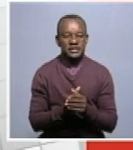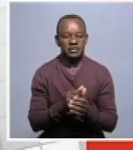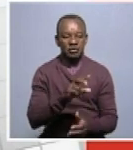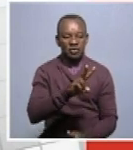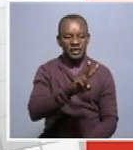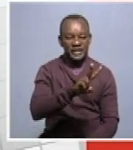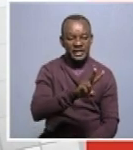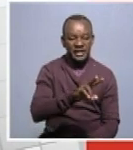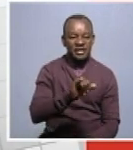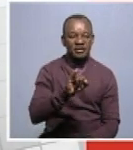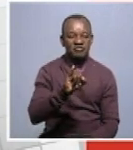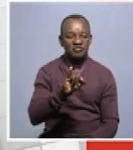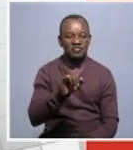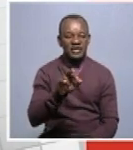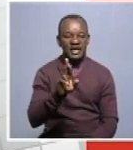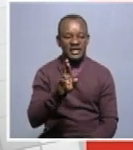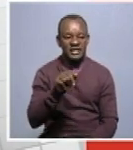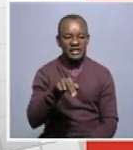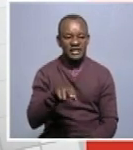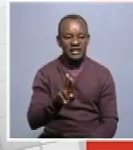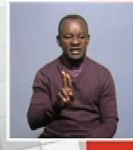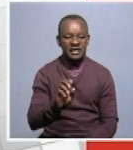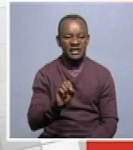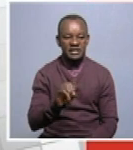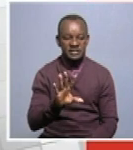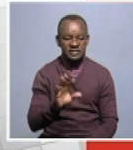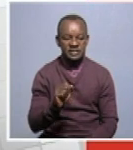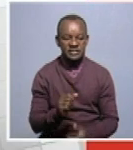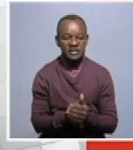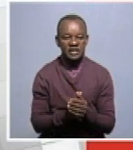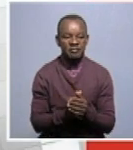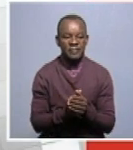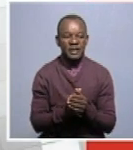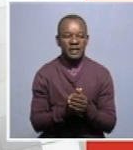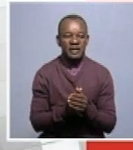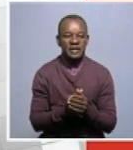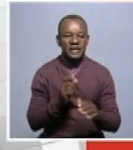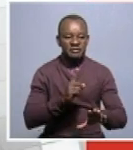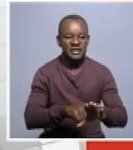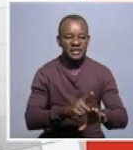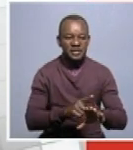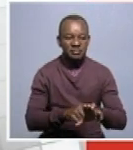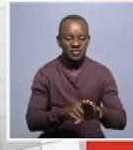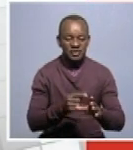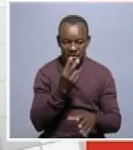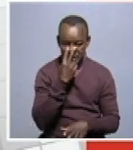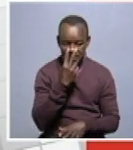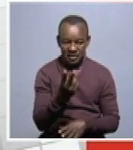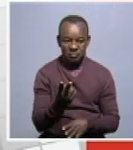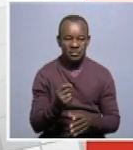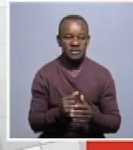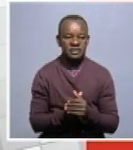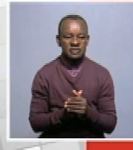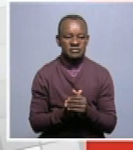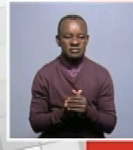initially identified, but subsequently WHO has come up with a naming system based on